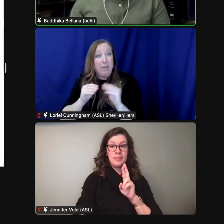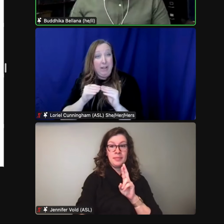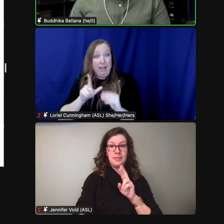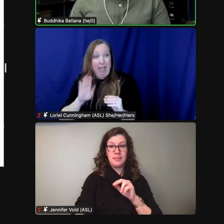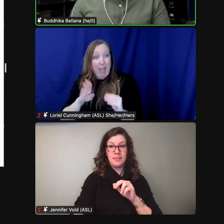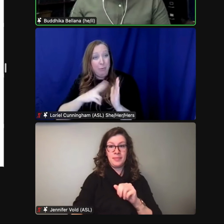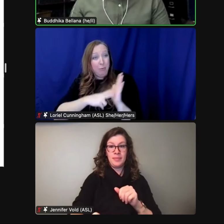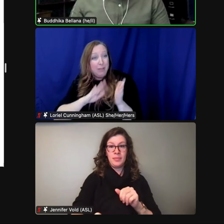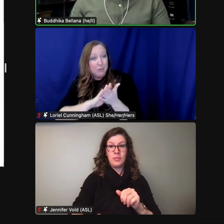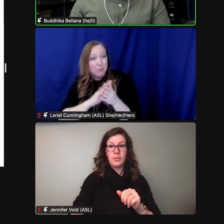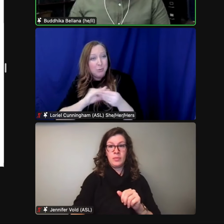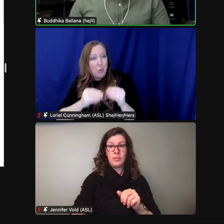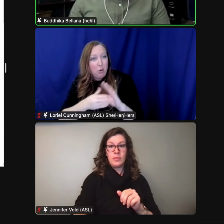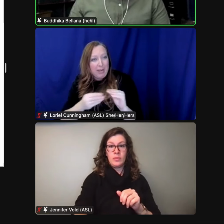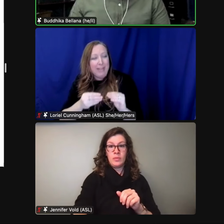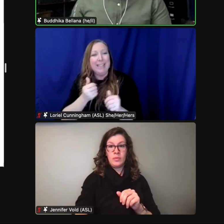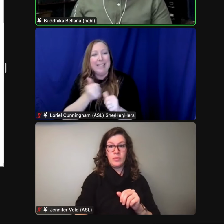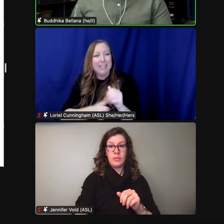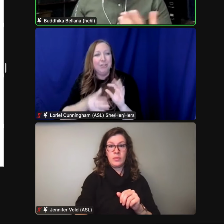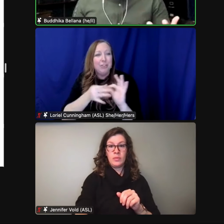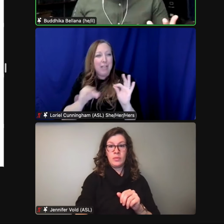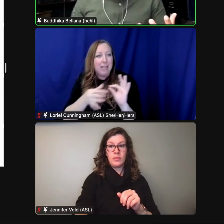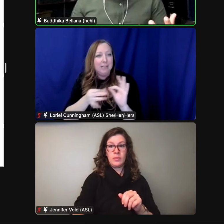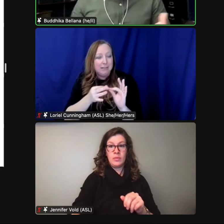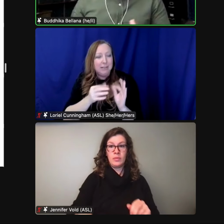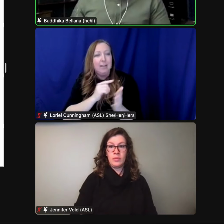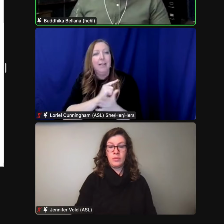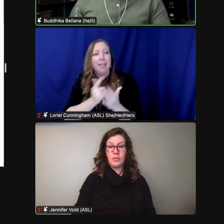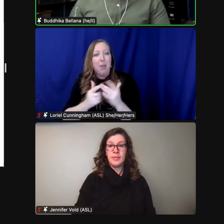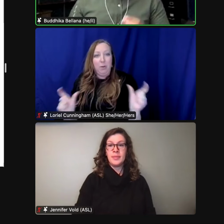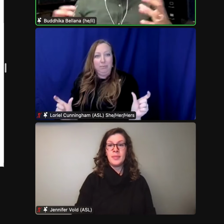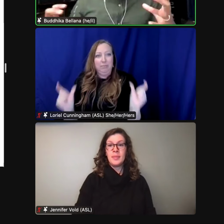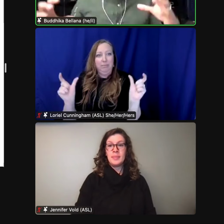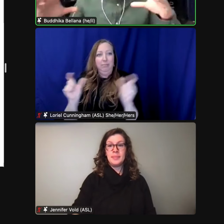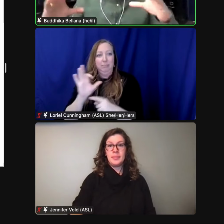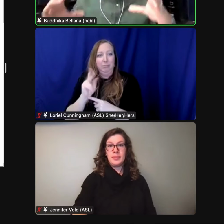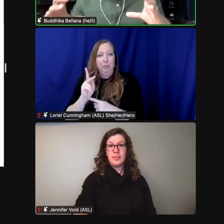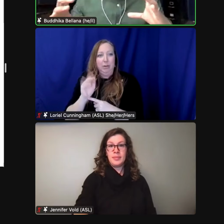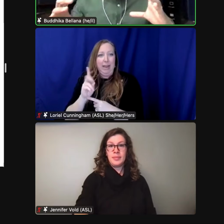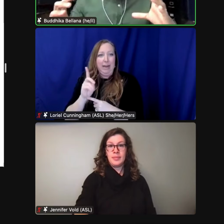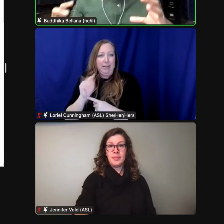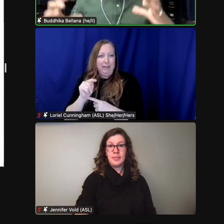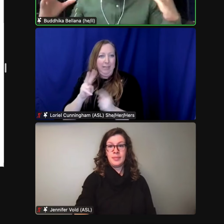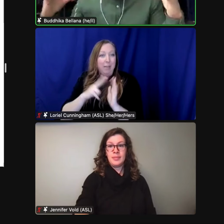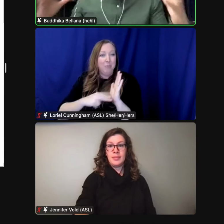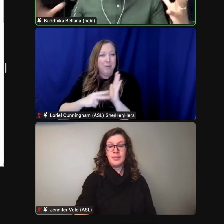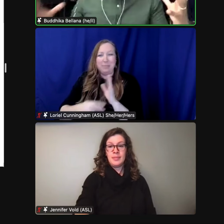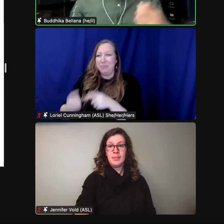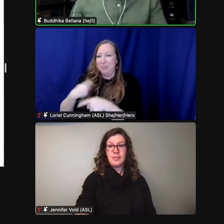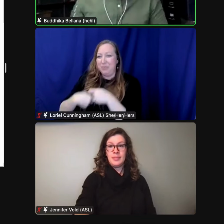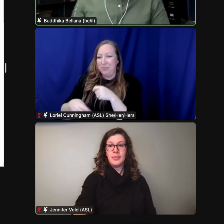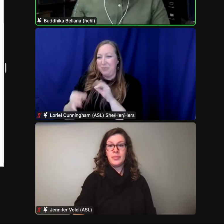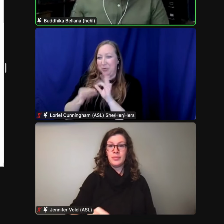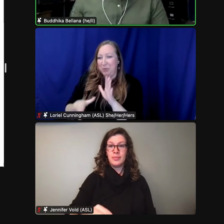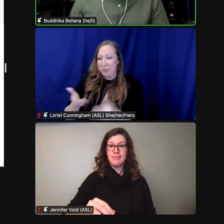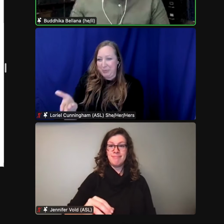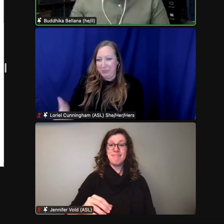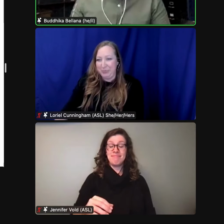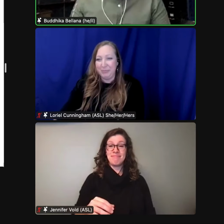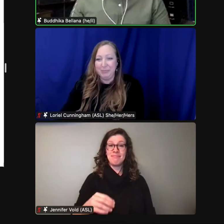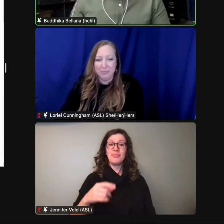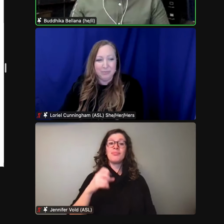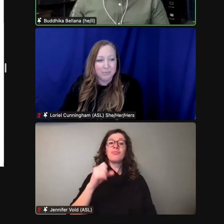sentence at a time online, and we bookended this reading task with free association. And